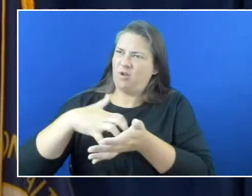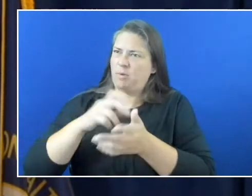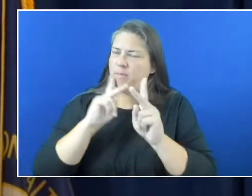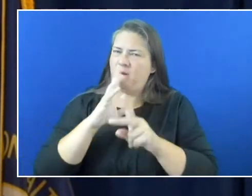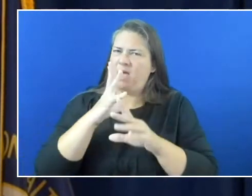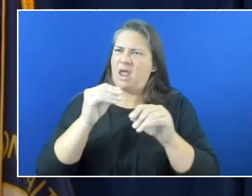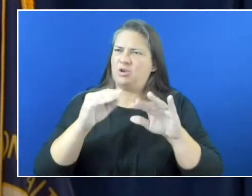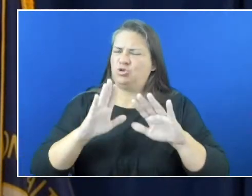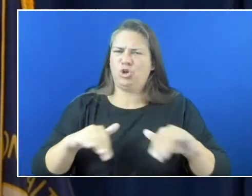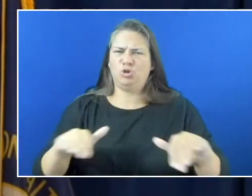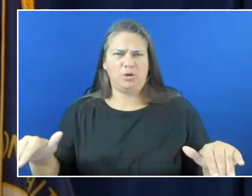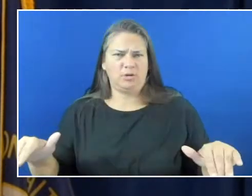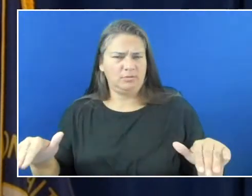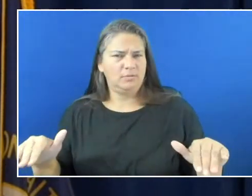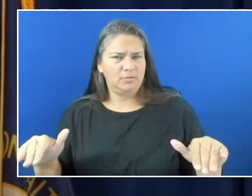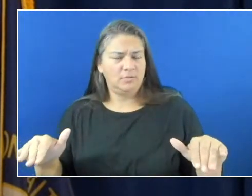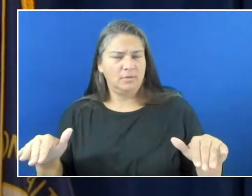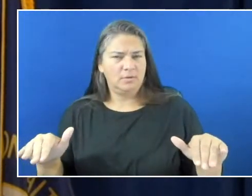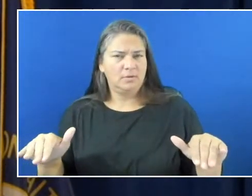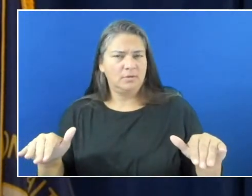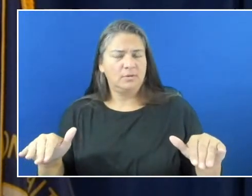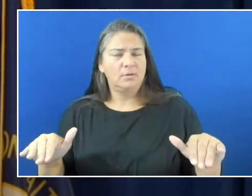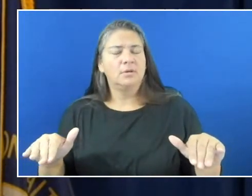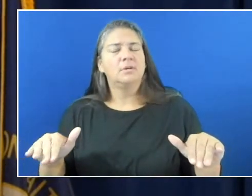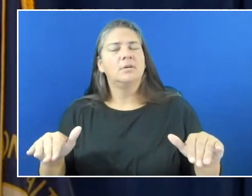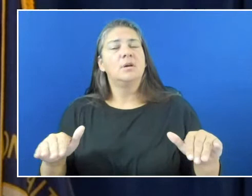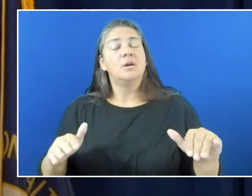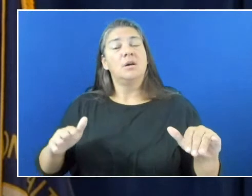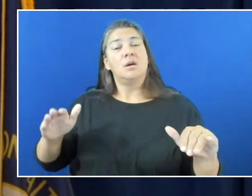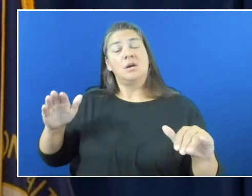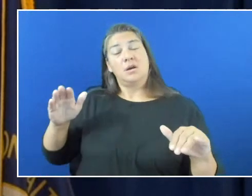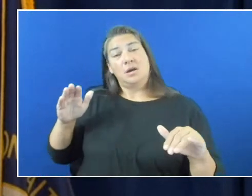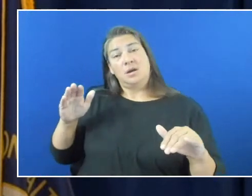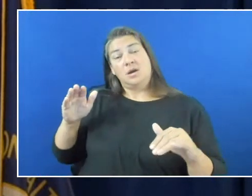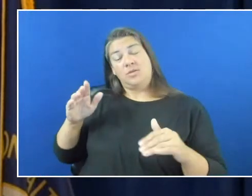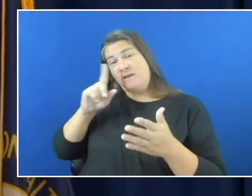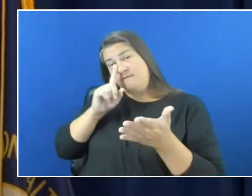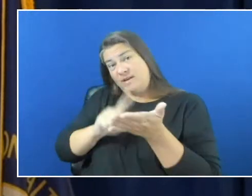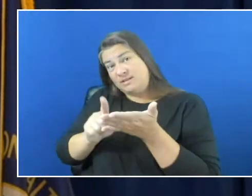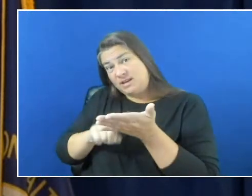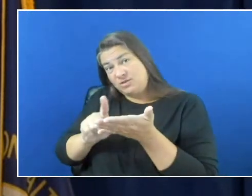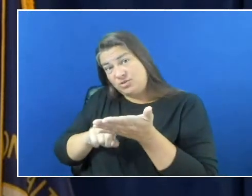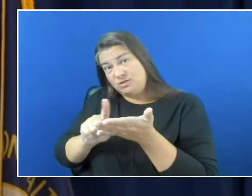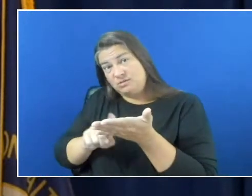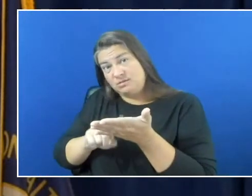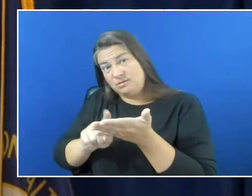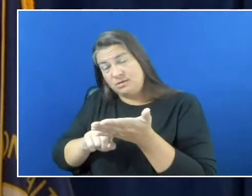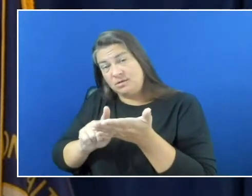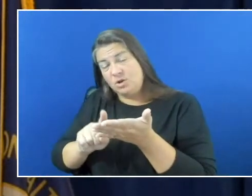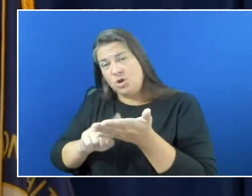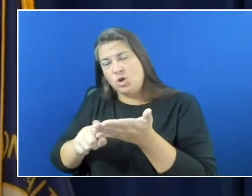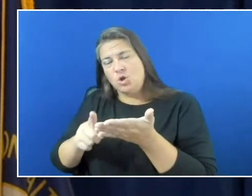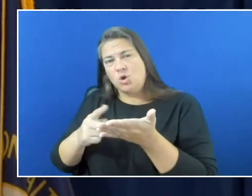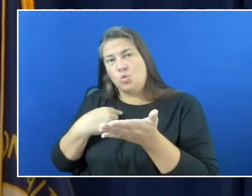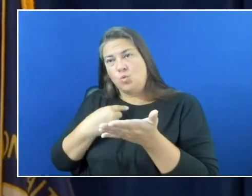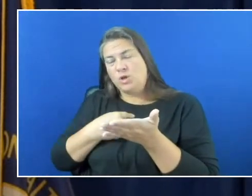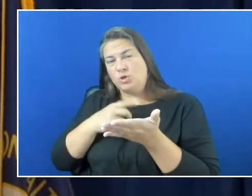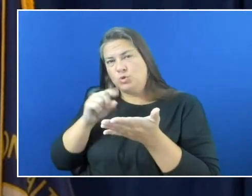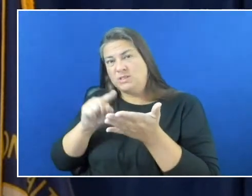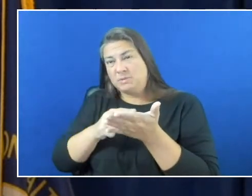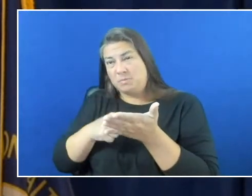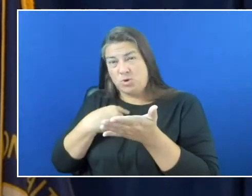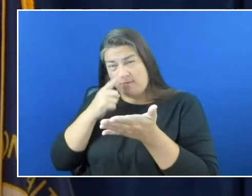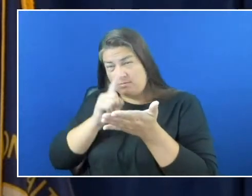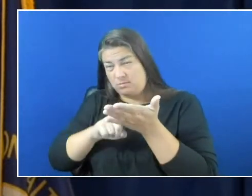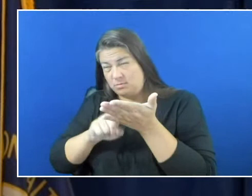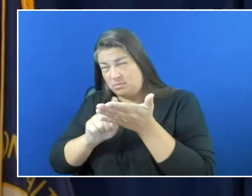These types of investigations are victim-based, and often we rescue victims from these stings,